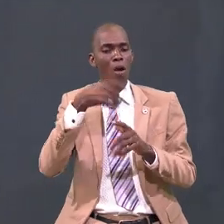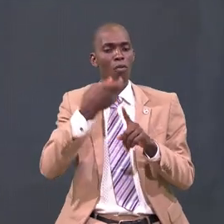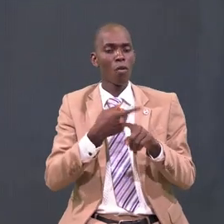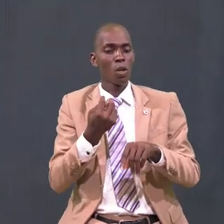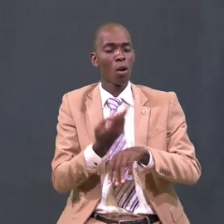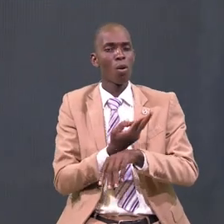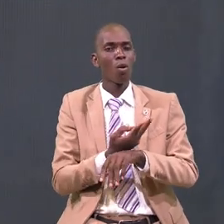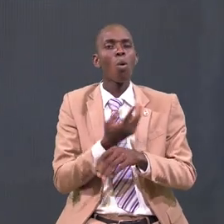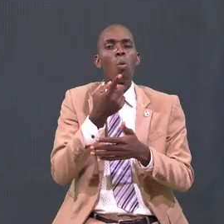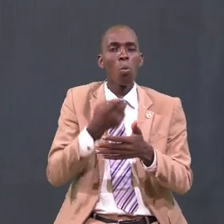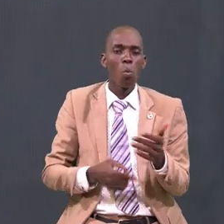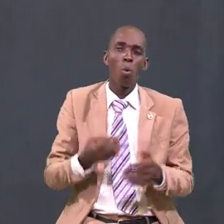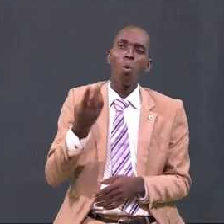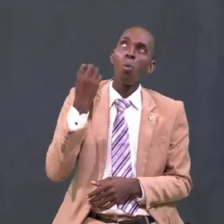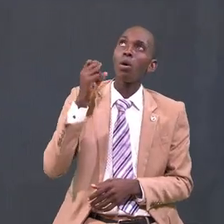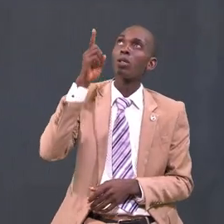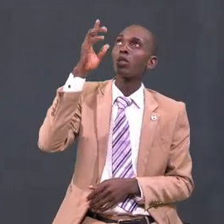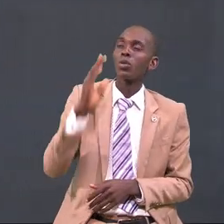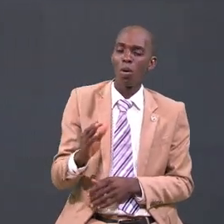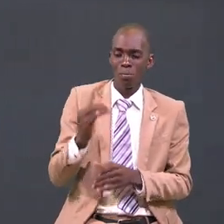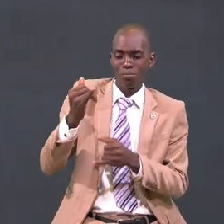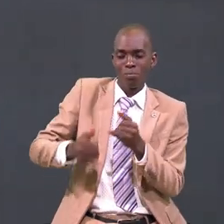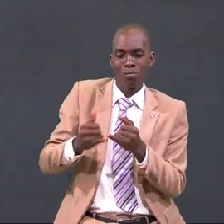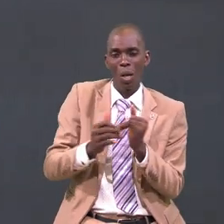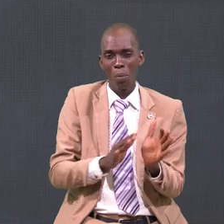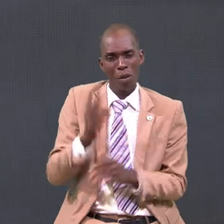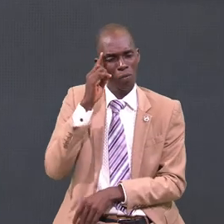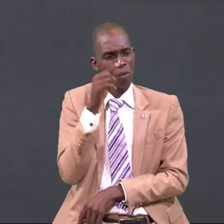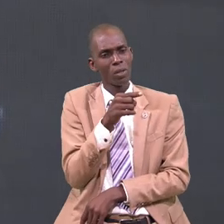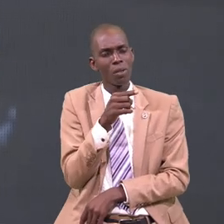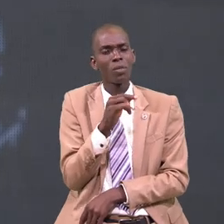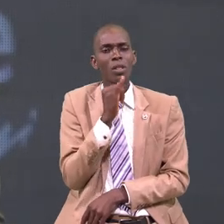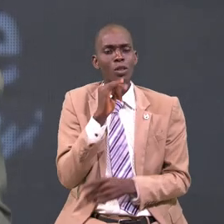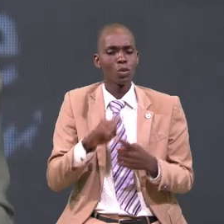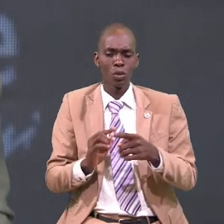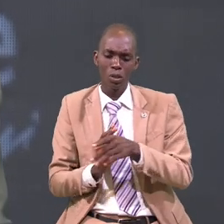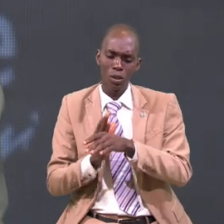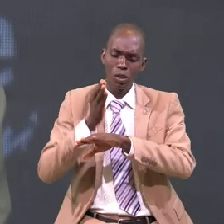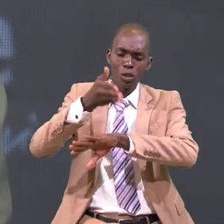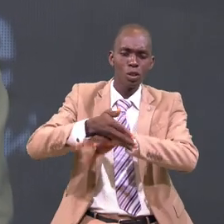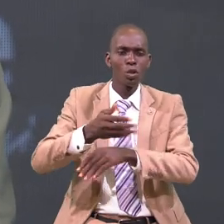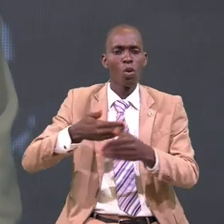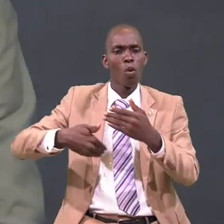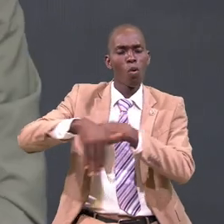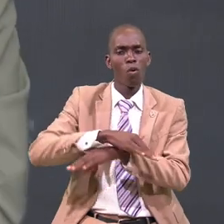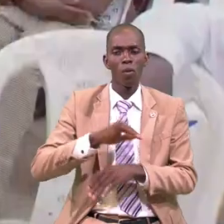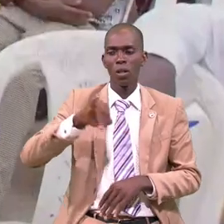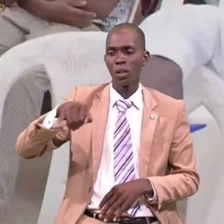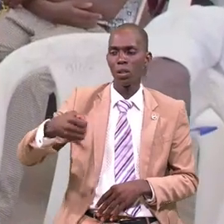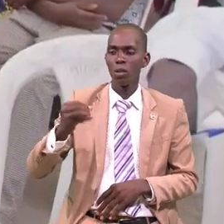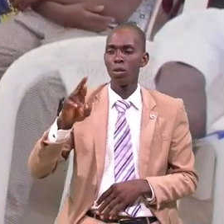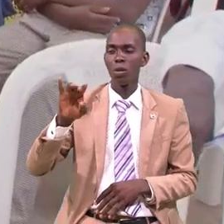of God for them? To cross over Jordan and get to the promised land.